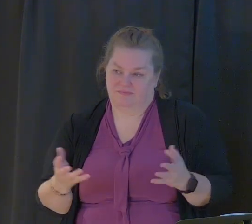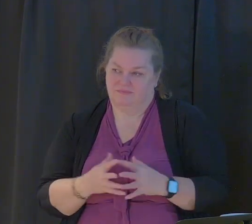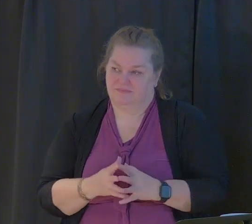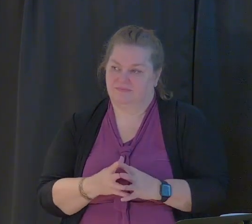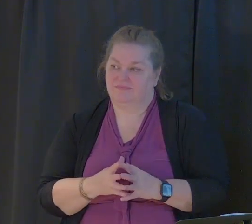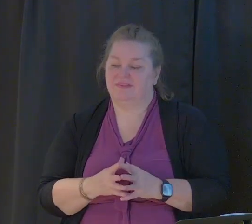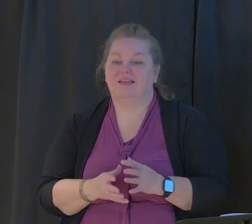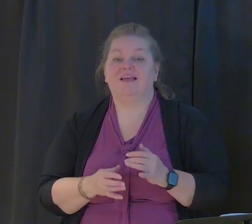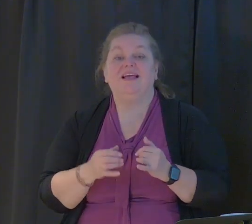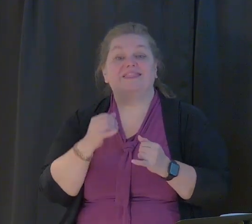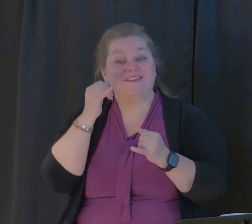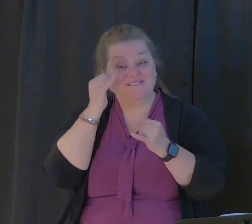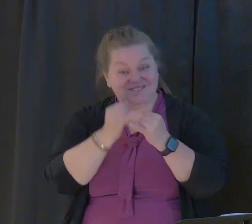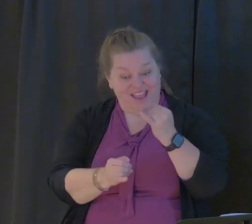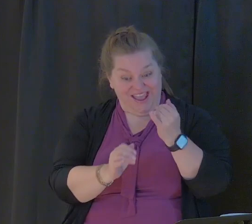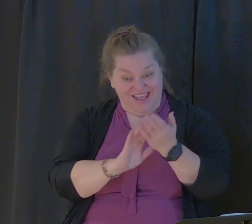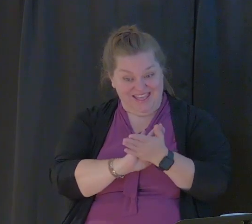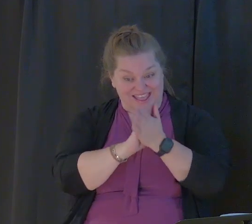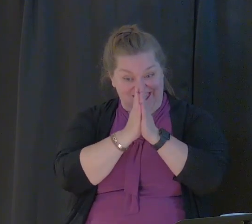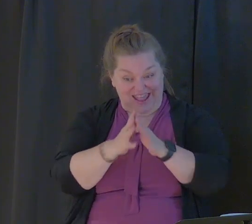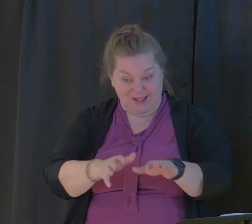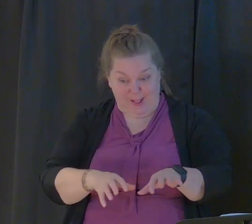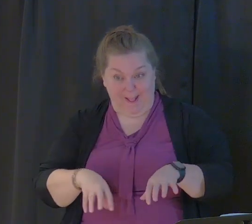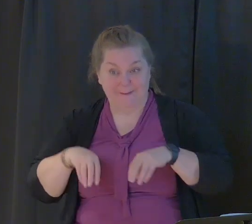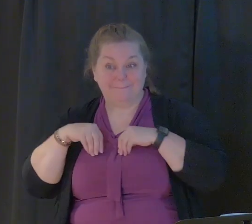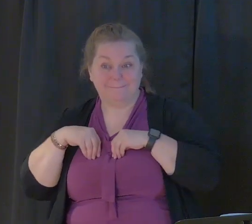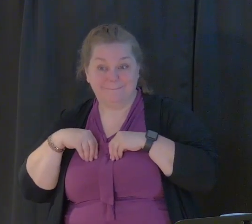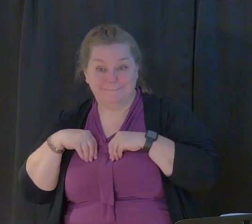And they're finally adopted.